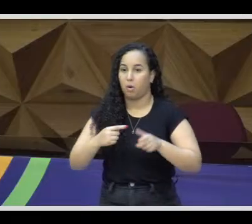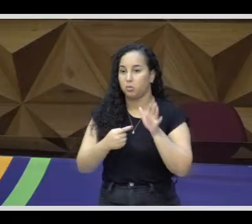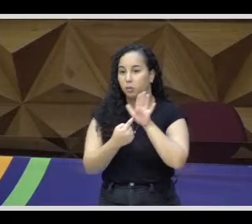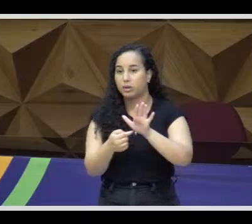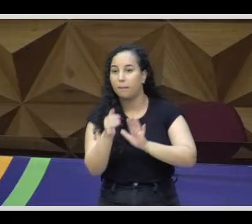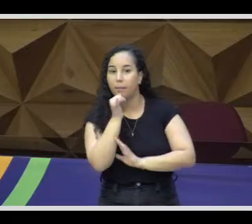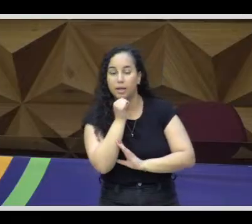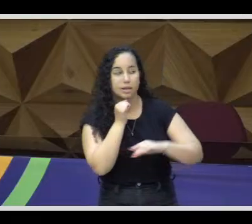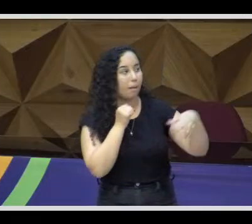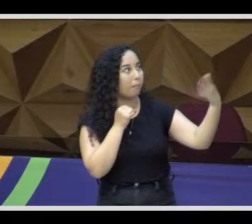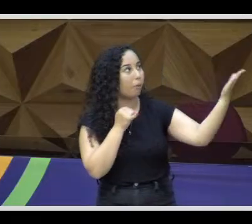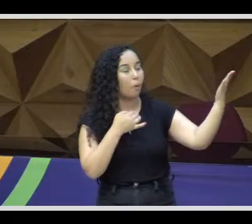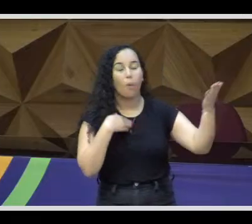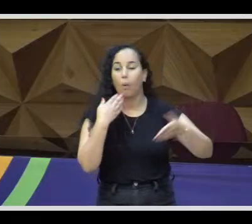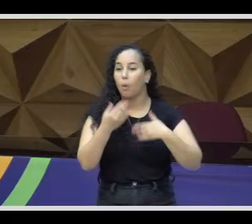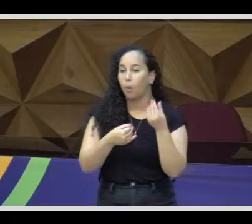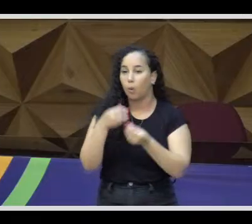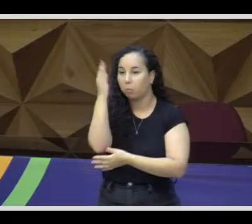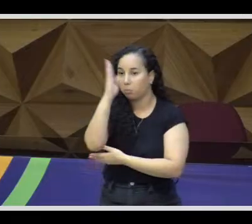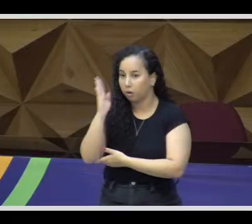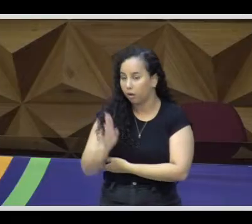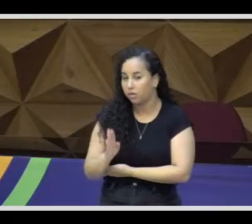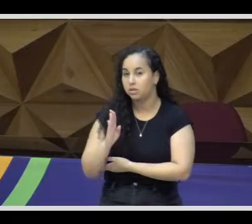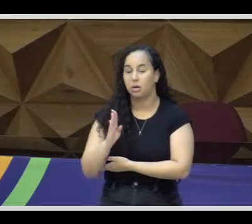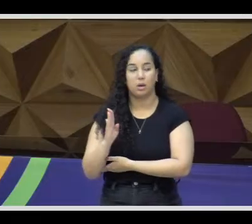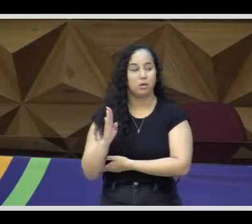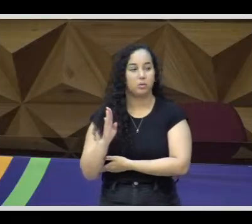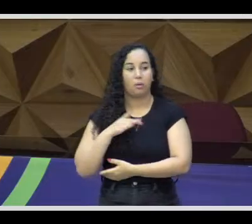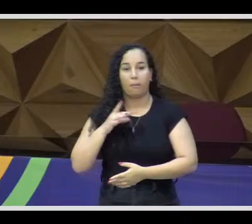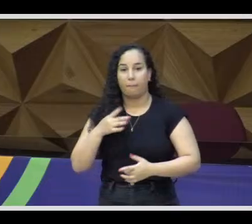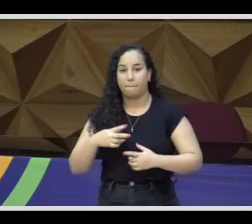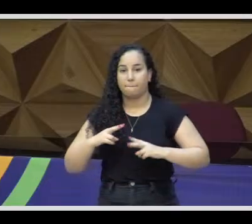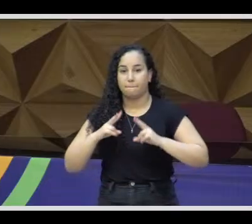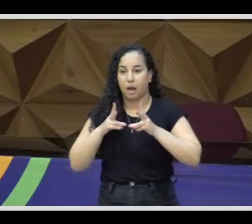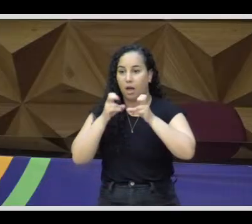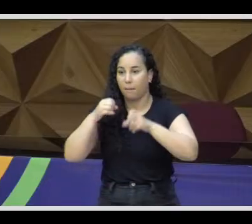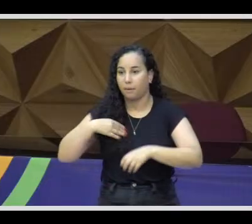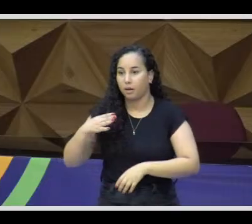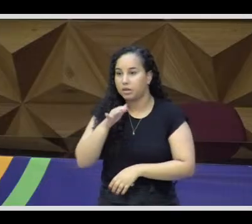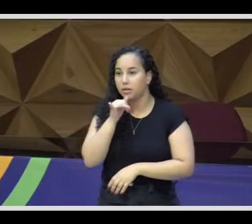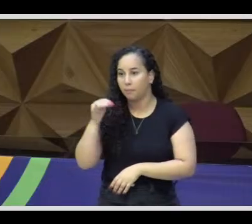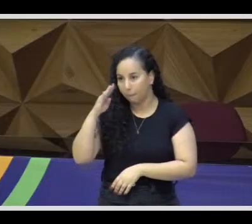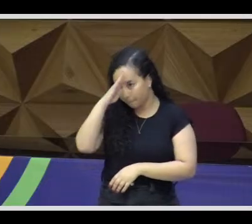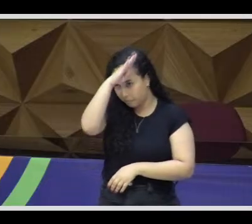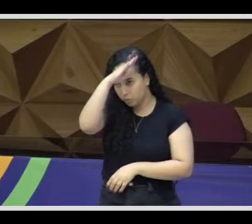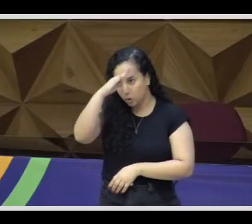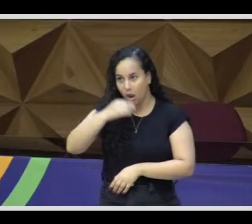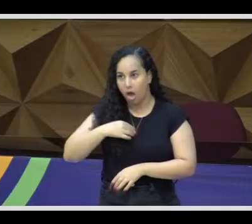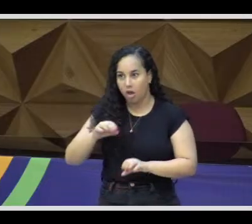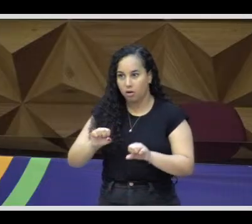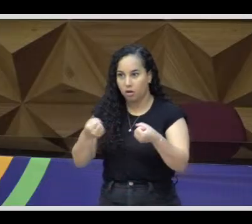example, how Brazilians reacted to Bolsonaro's trial